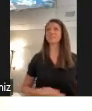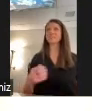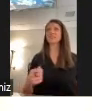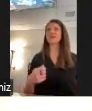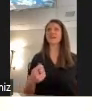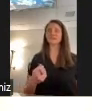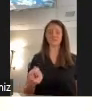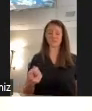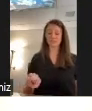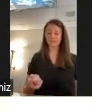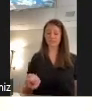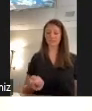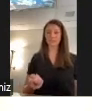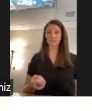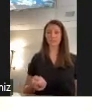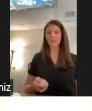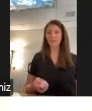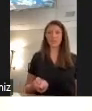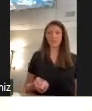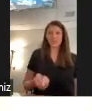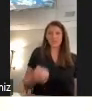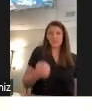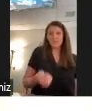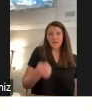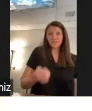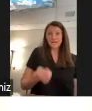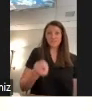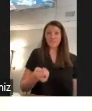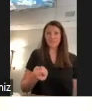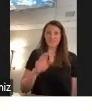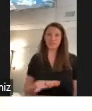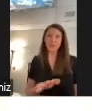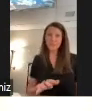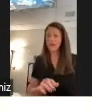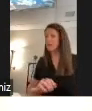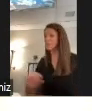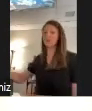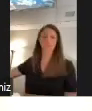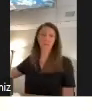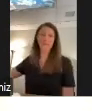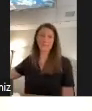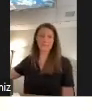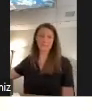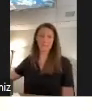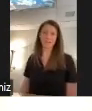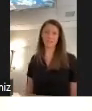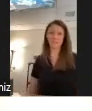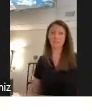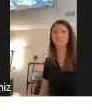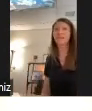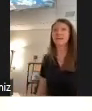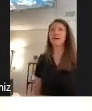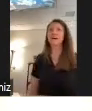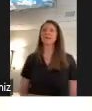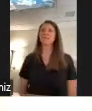And so we did a lot of exercise kind of things where we would like do 5 taps and then drop the paddle and try to run and hit the target